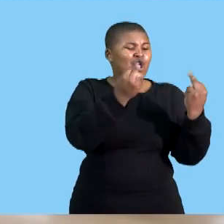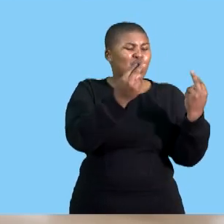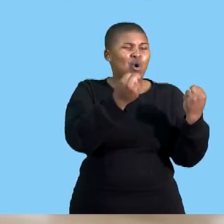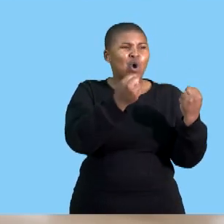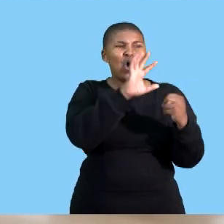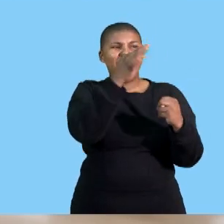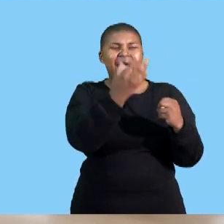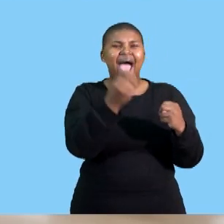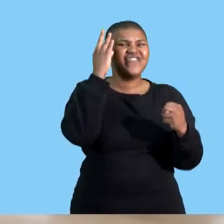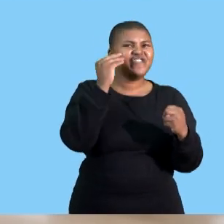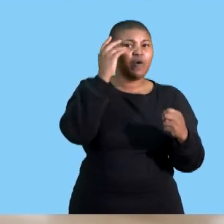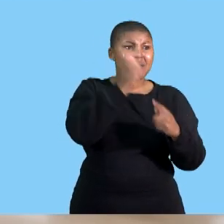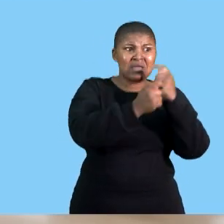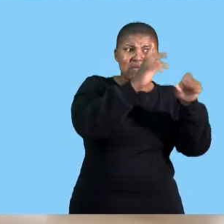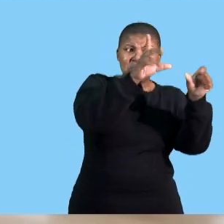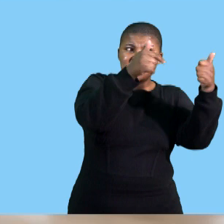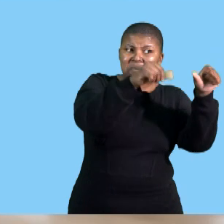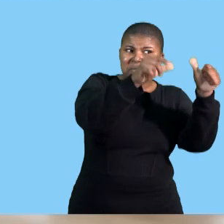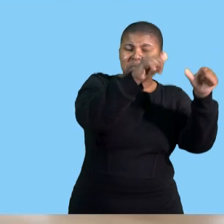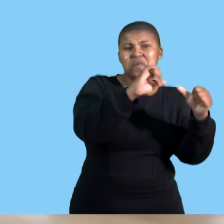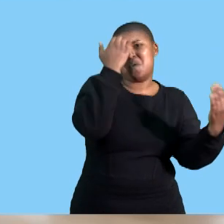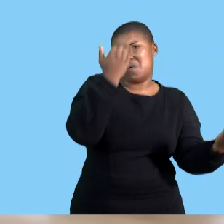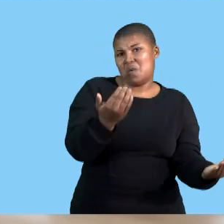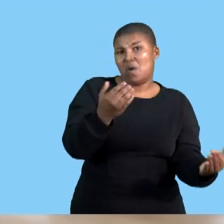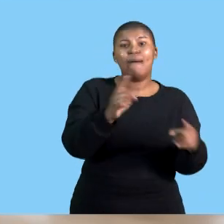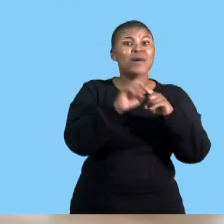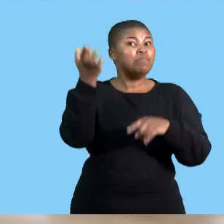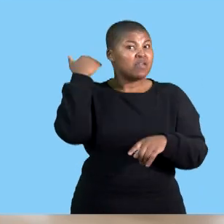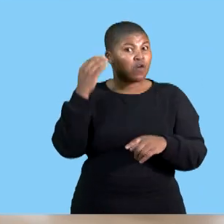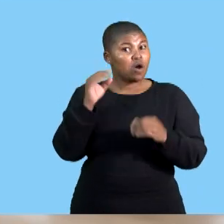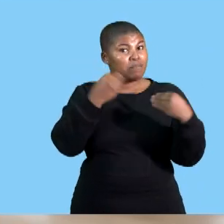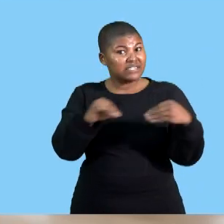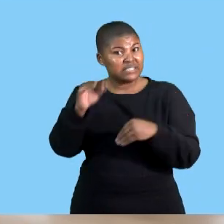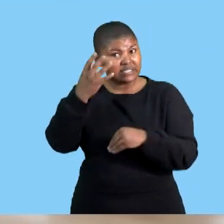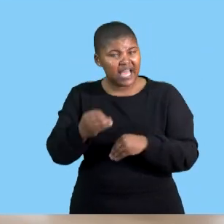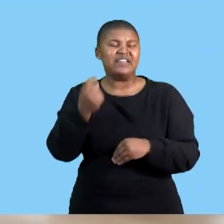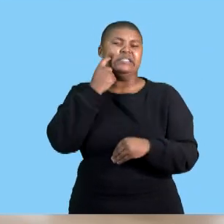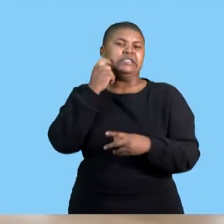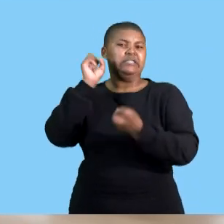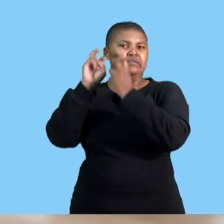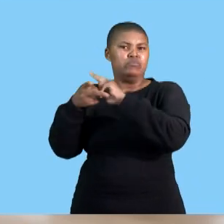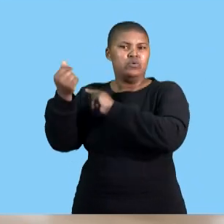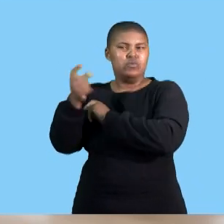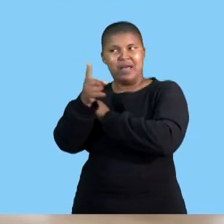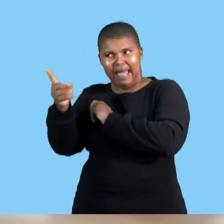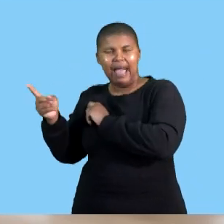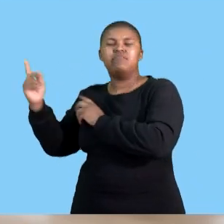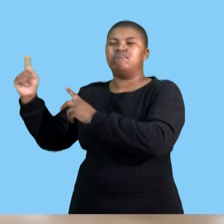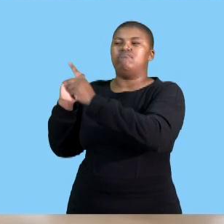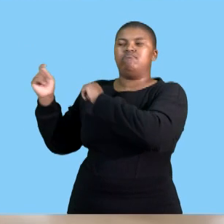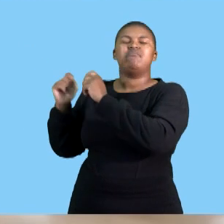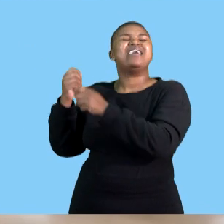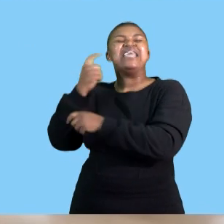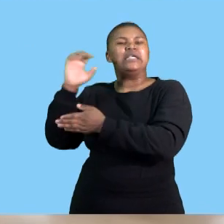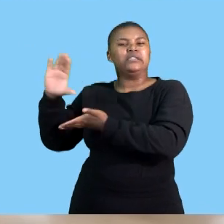have a good credit record, unlike those businesses who are reputable, those businesses who have been doing business for a long period of time or for